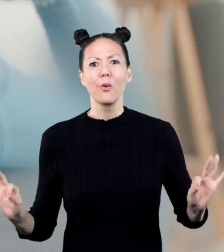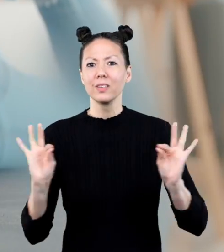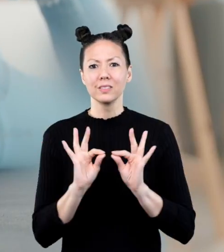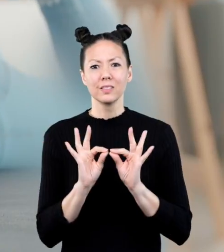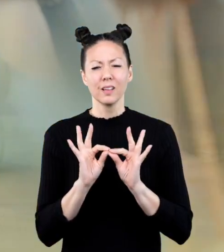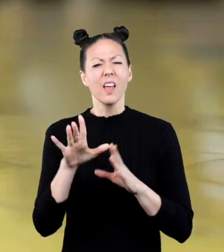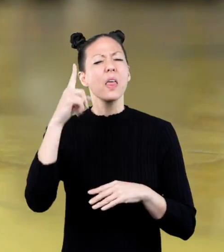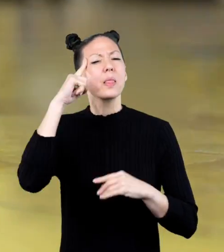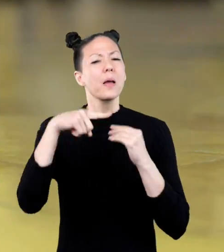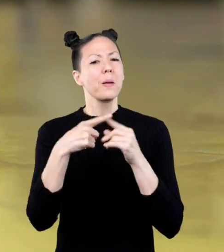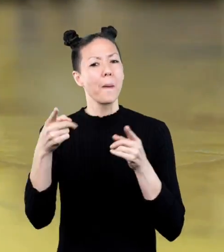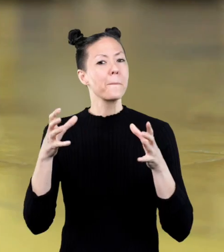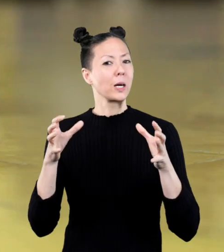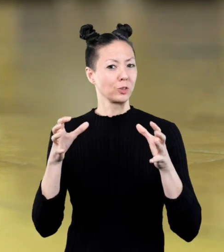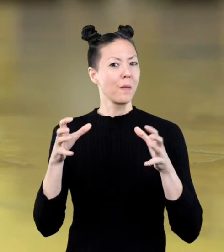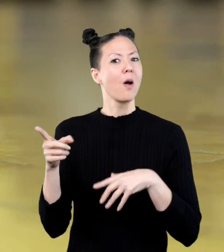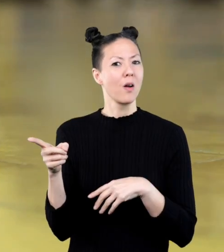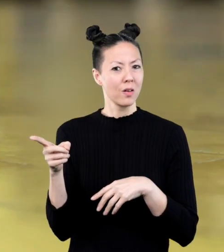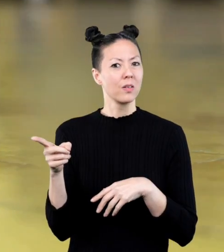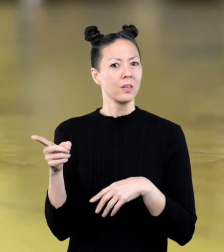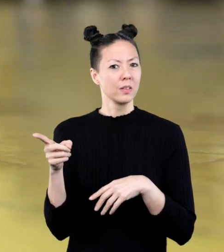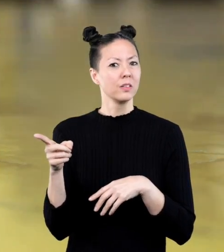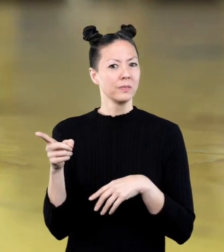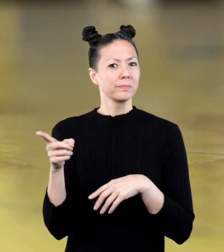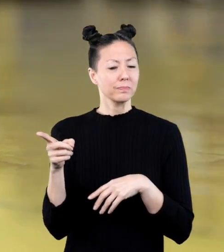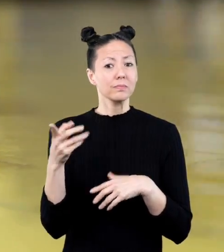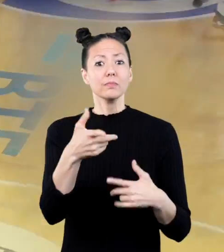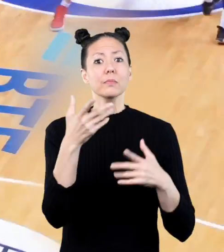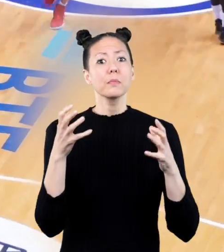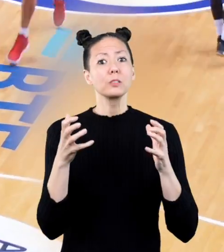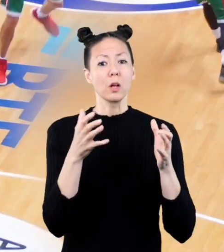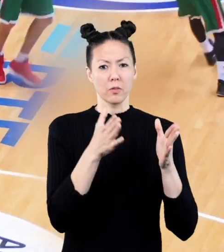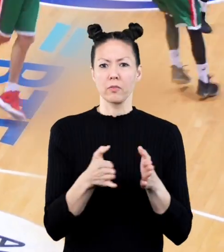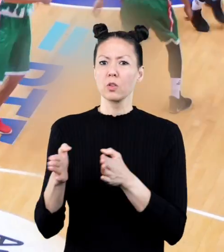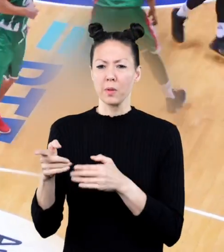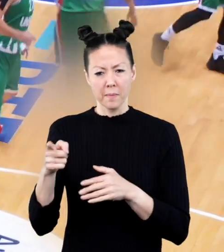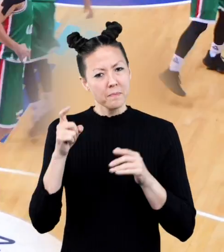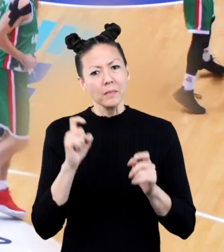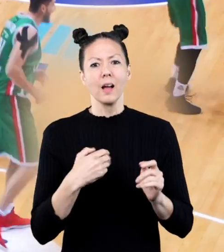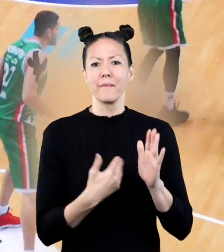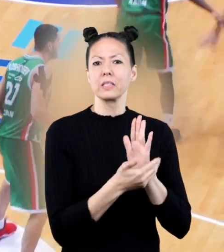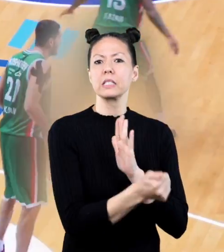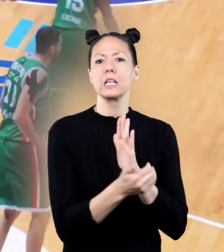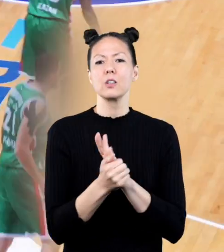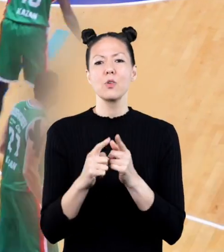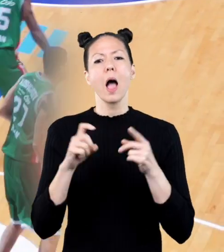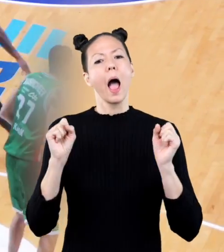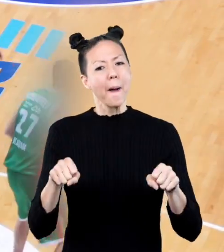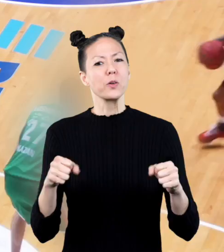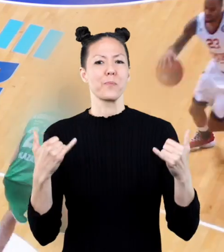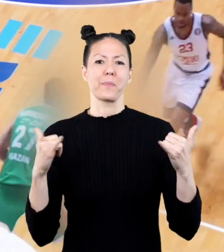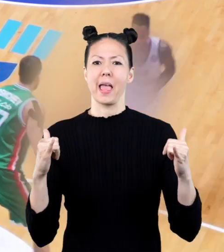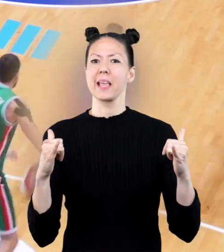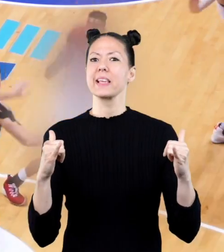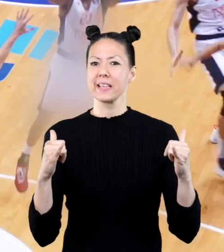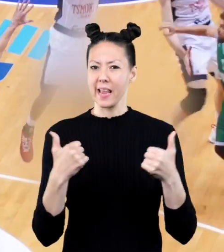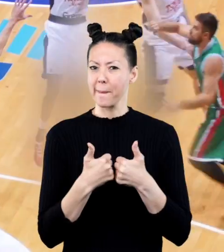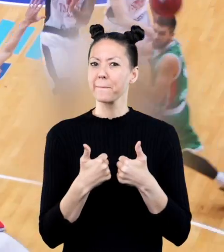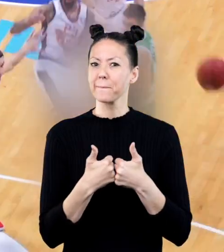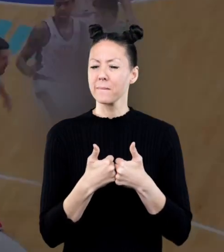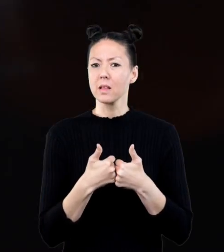important. Think of the game of basketball. There are individual skills needed to be able to play that